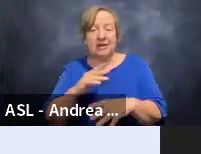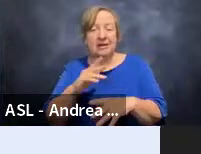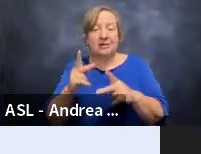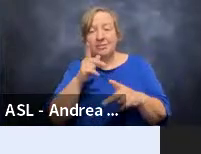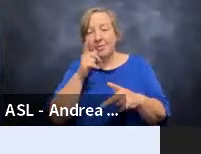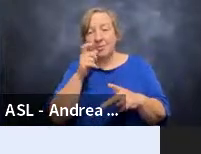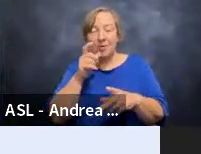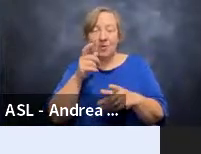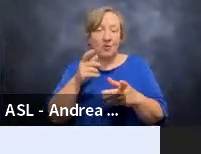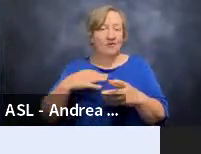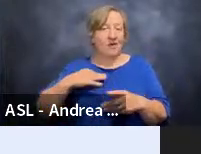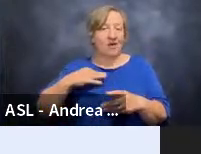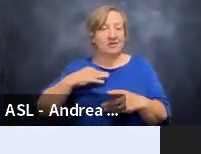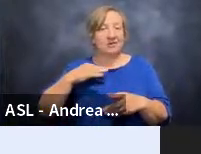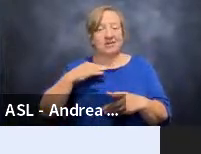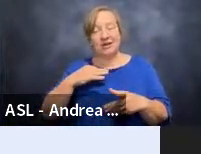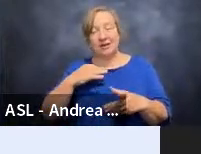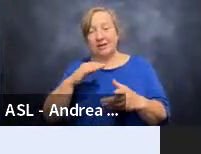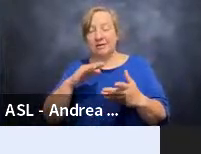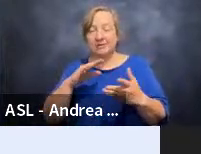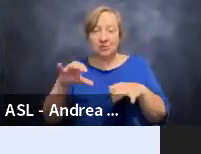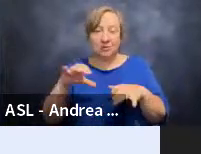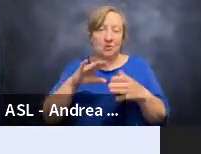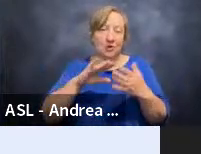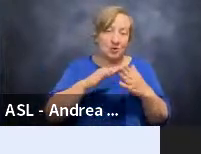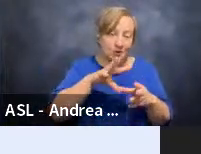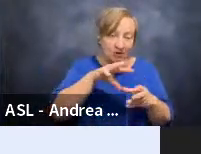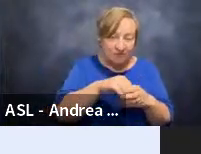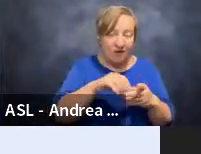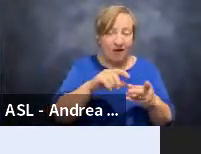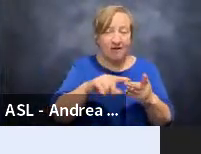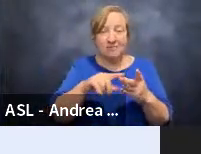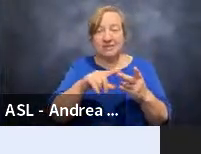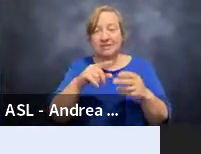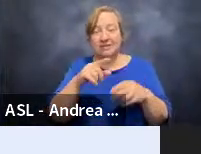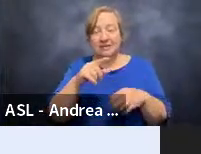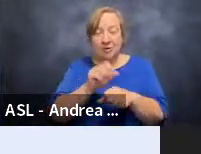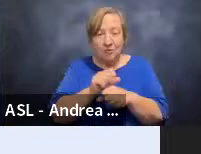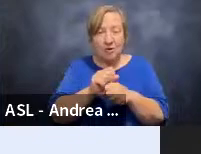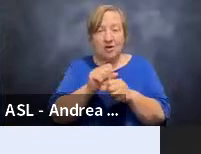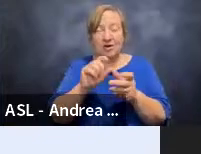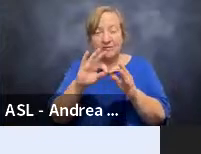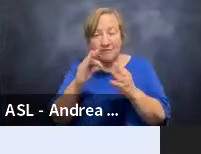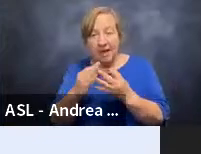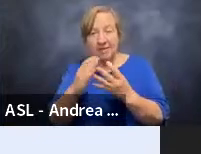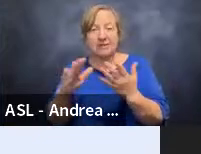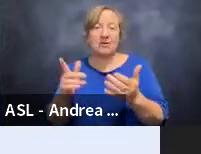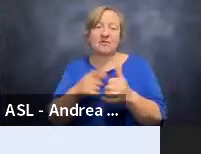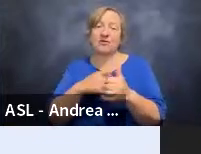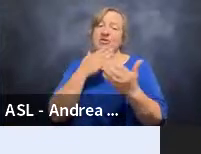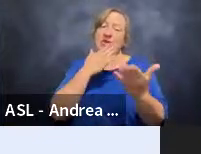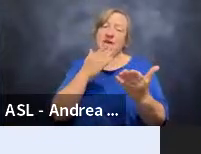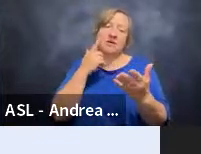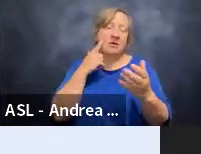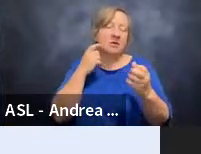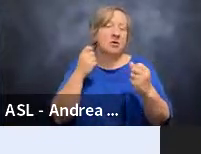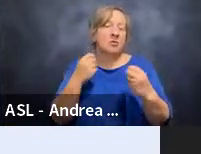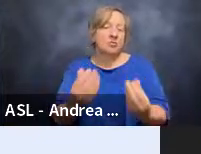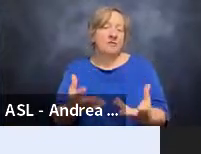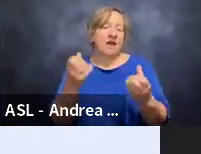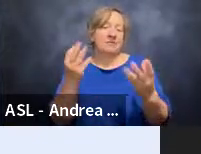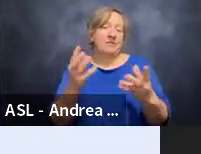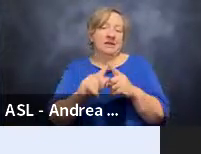work, family, and community involvement. Their time to participate is limited. So first, I want to thank you for providing multiple ways to